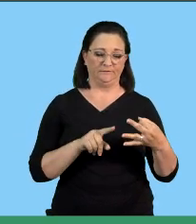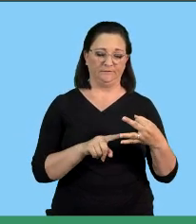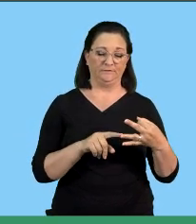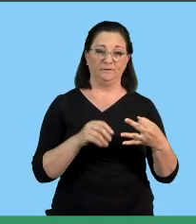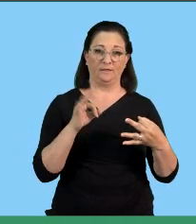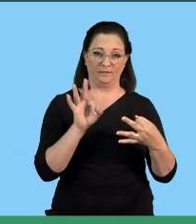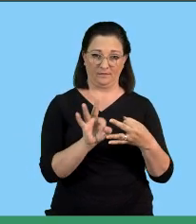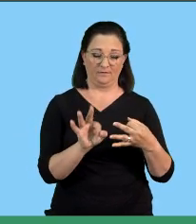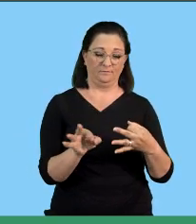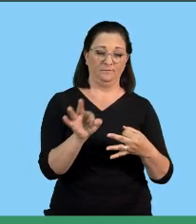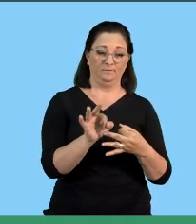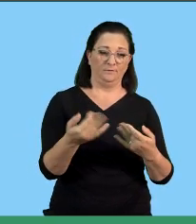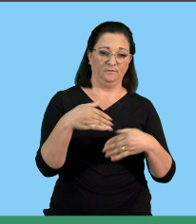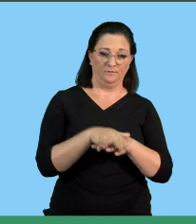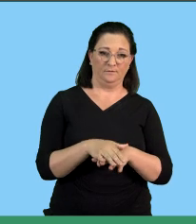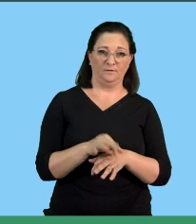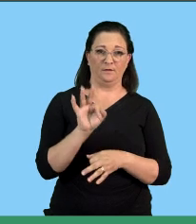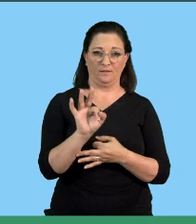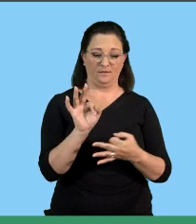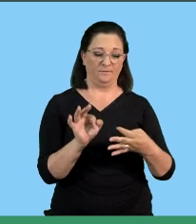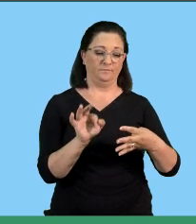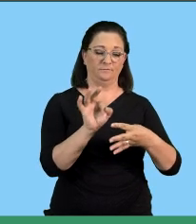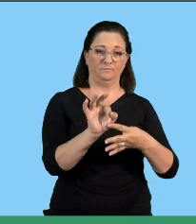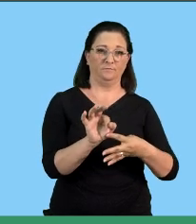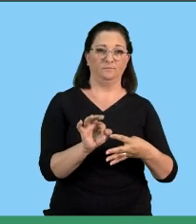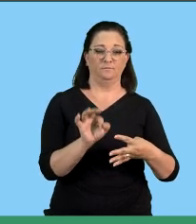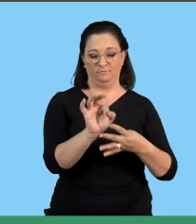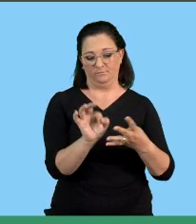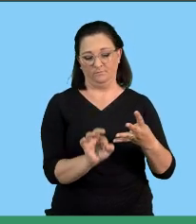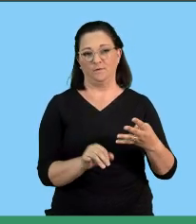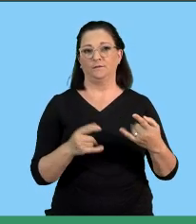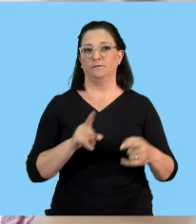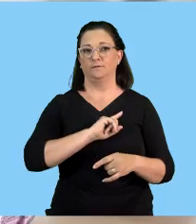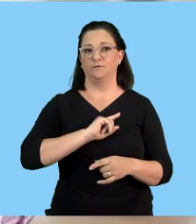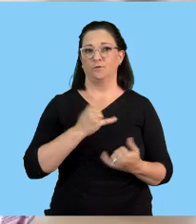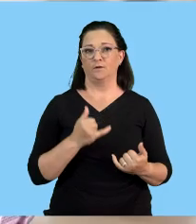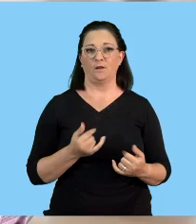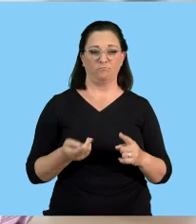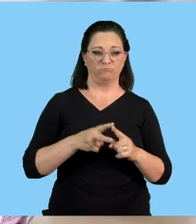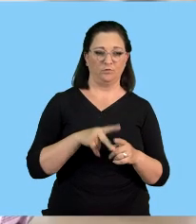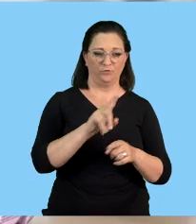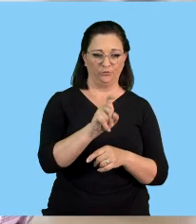intensive 3, integration, also 3. So we've come to an end of our application questions. We're going to